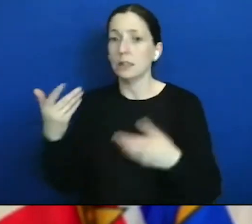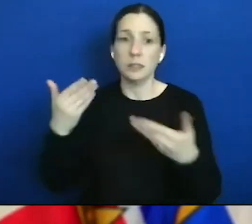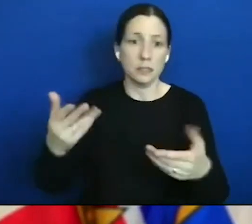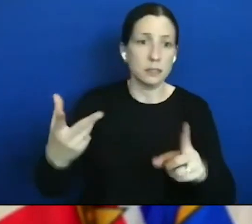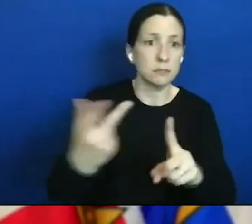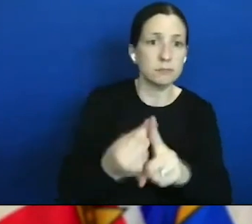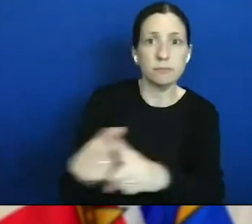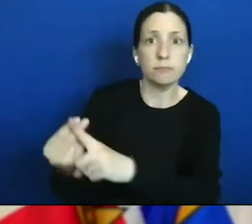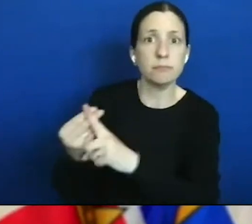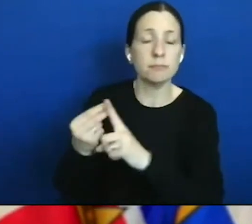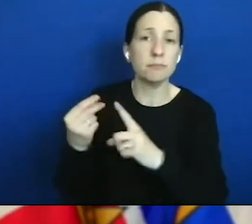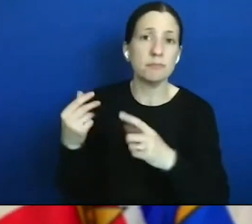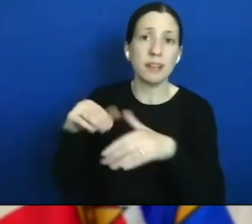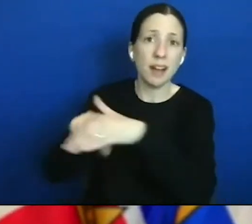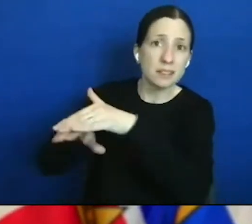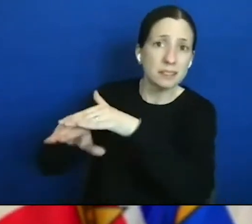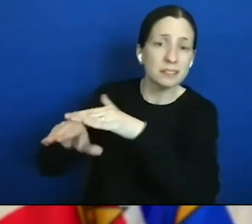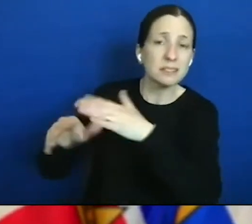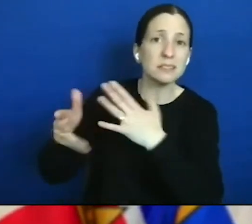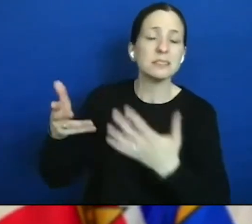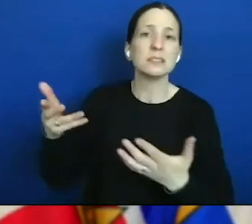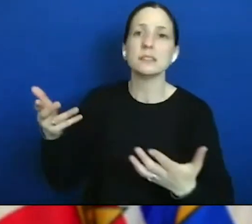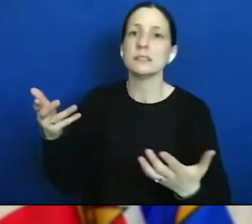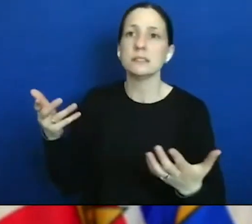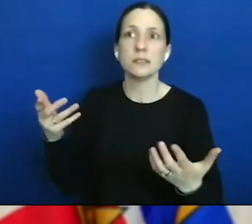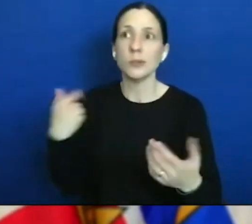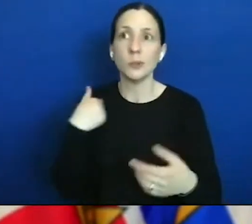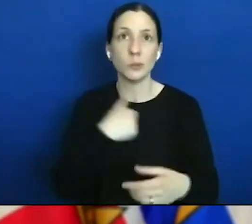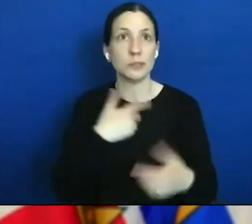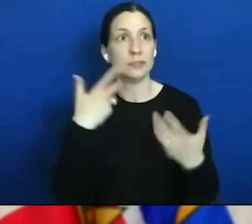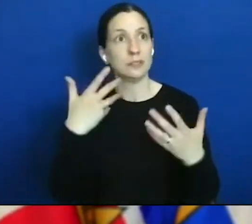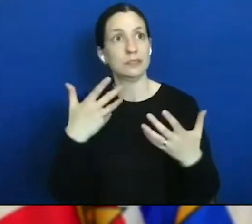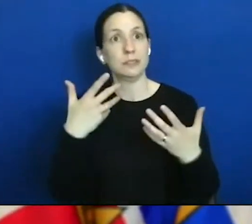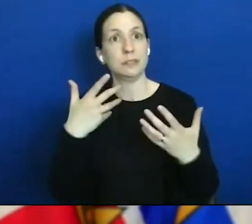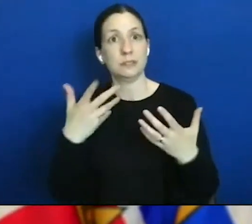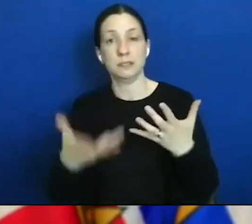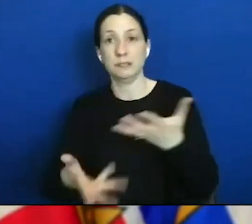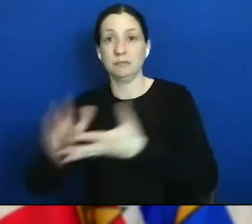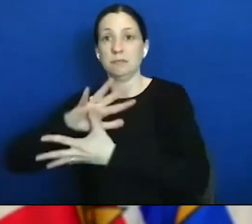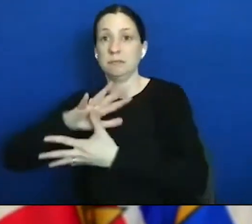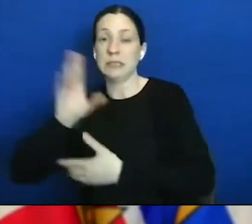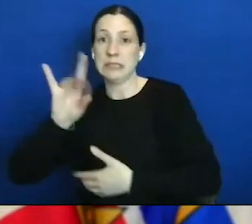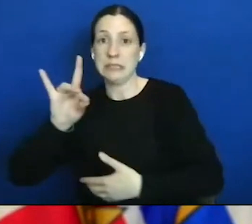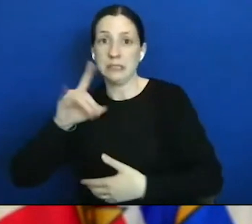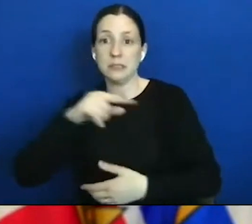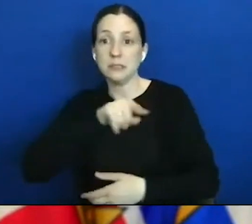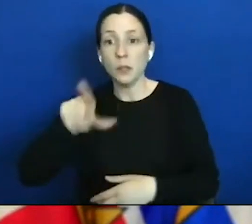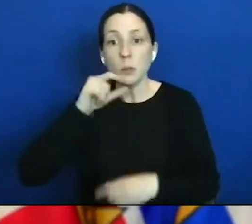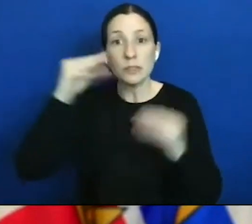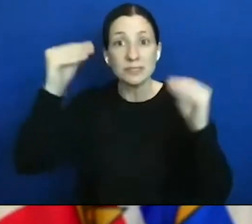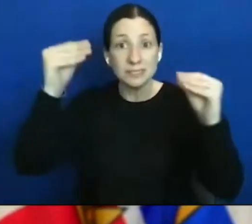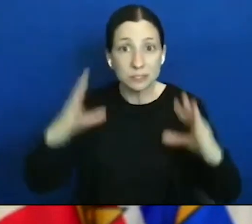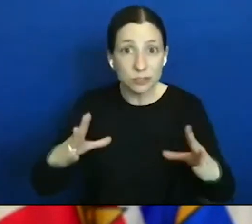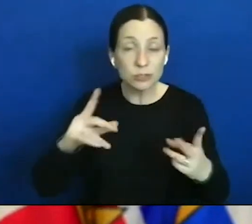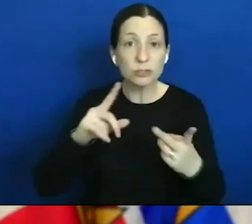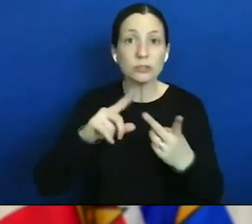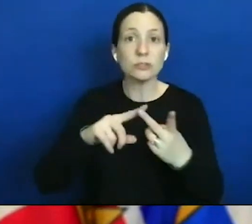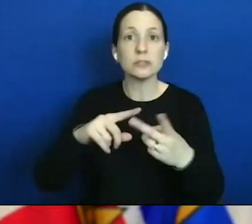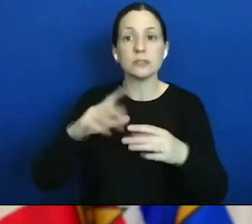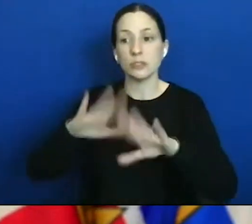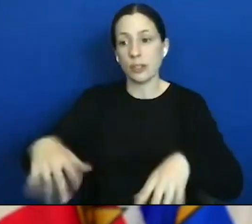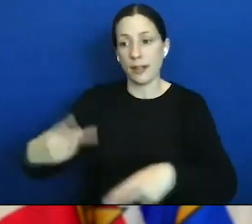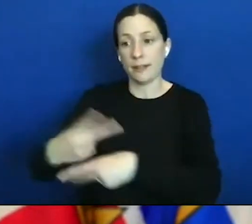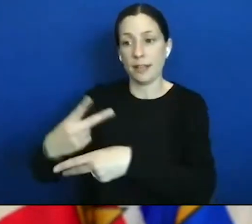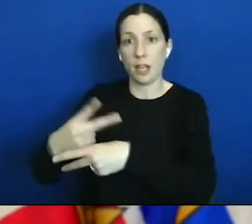to immunization, and we immunized as a priority teachers and